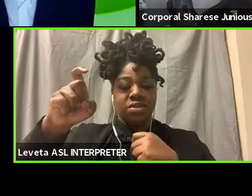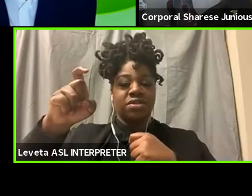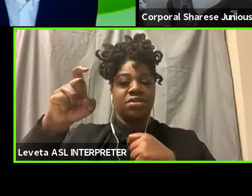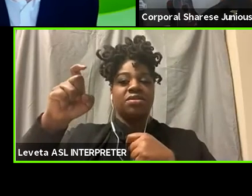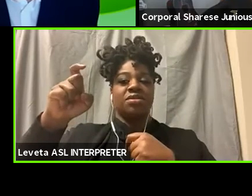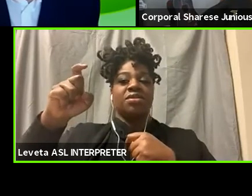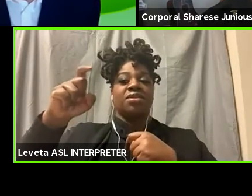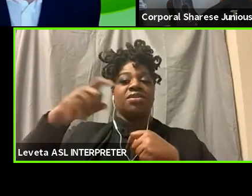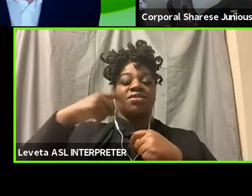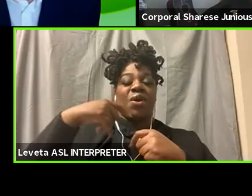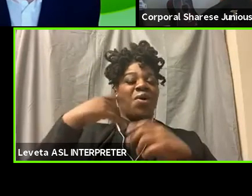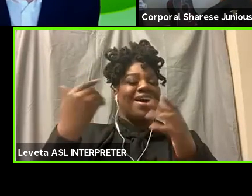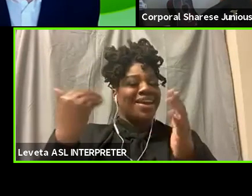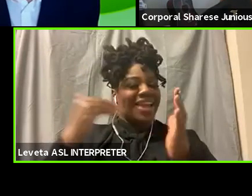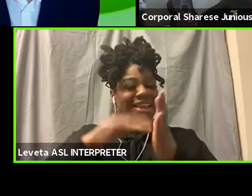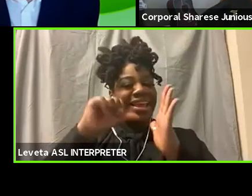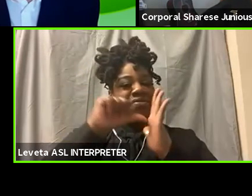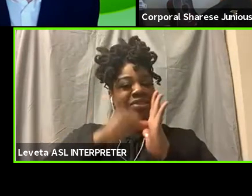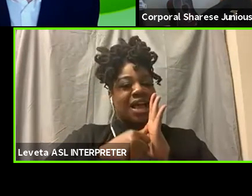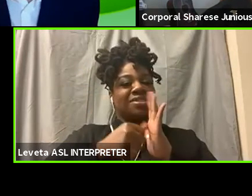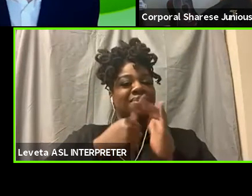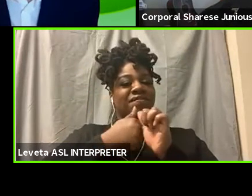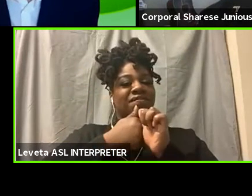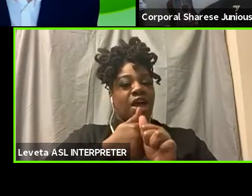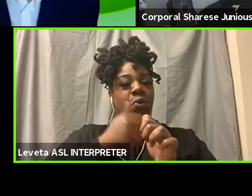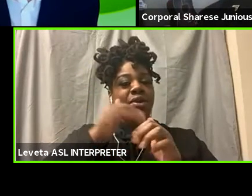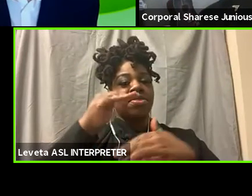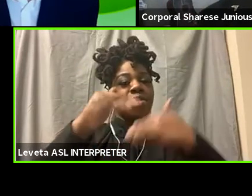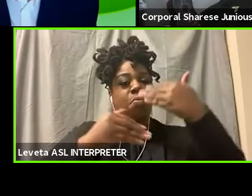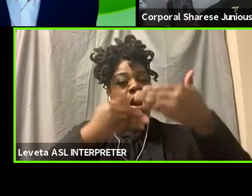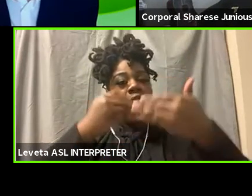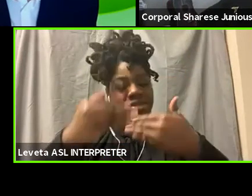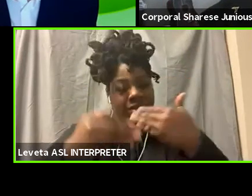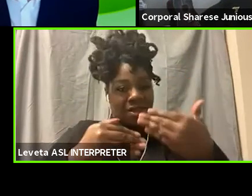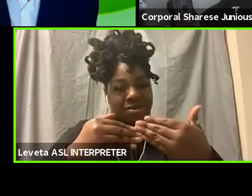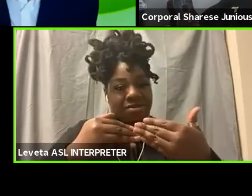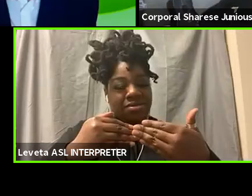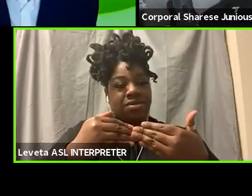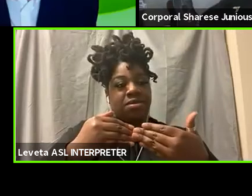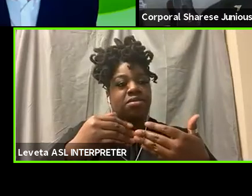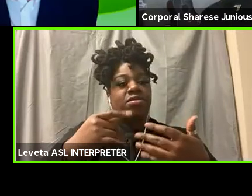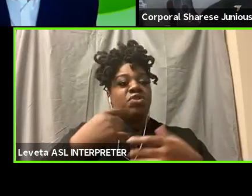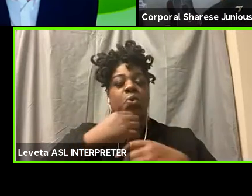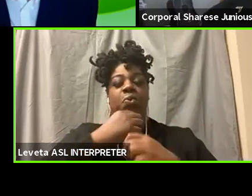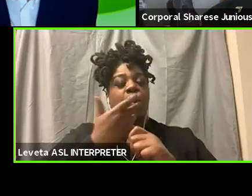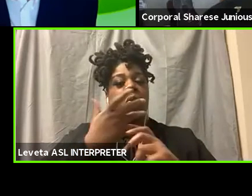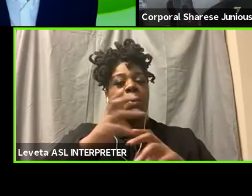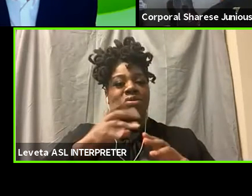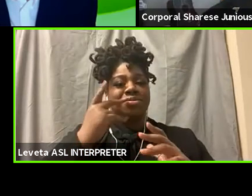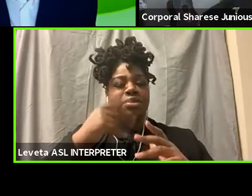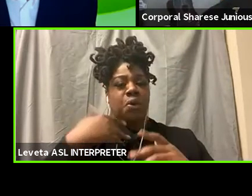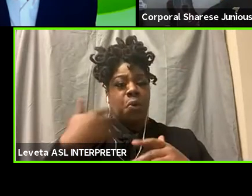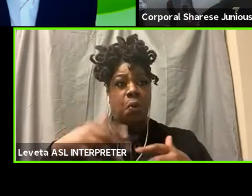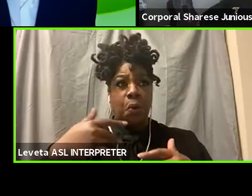have in place to help to prevent overrepresentation, but more appropriate,